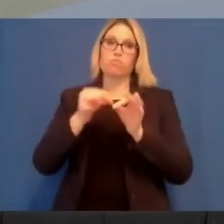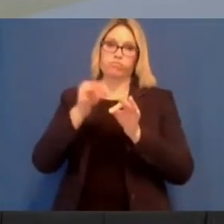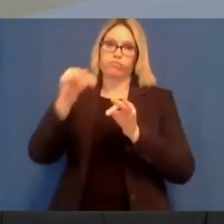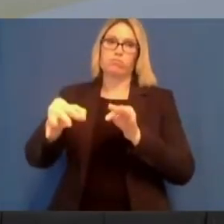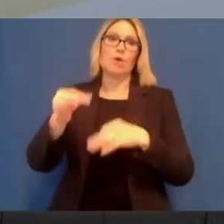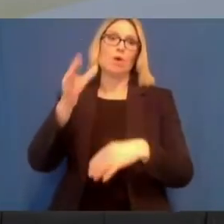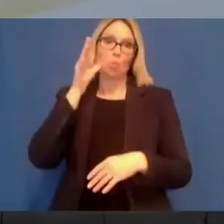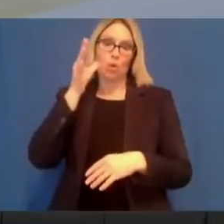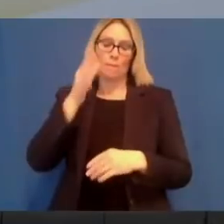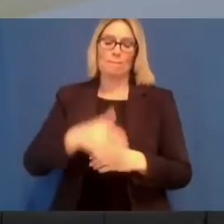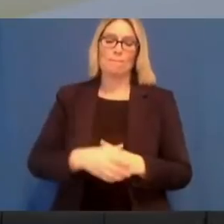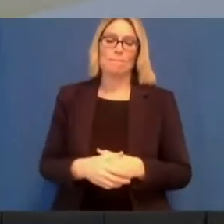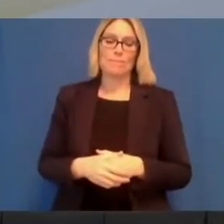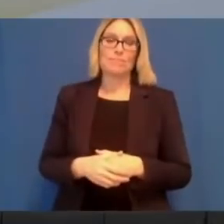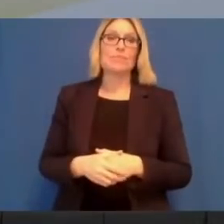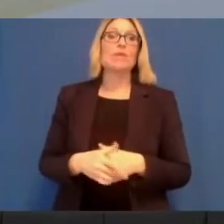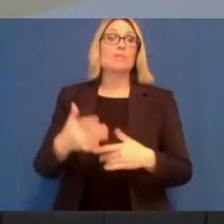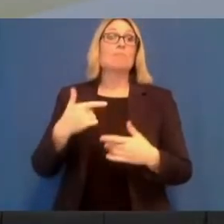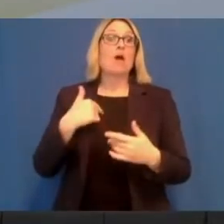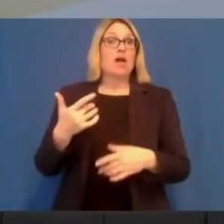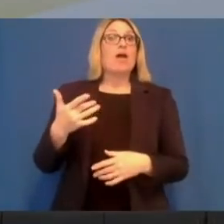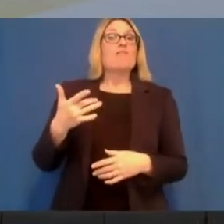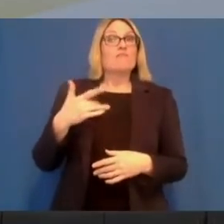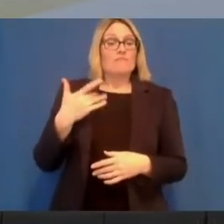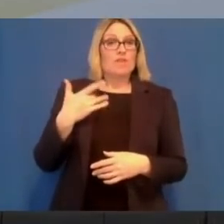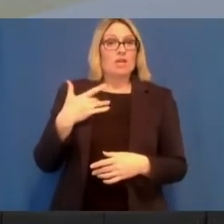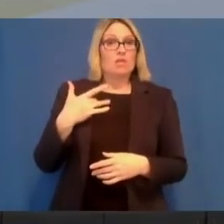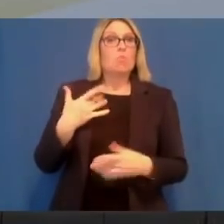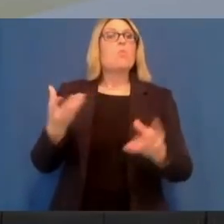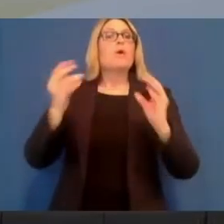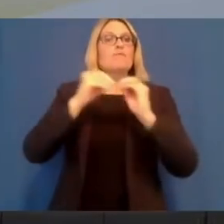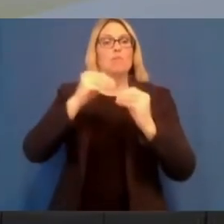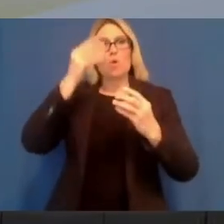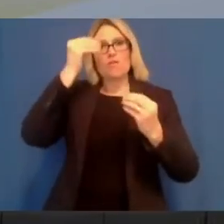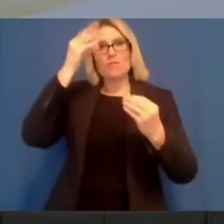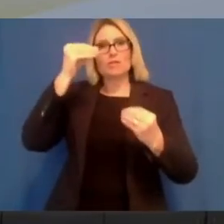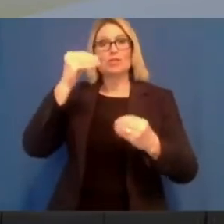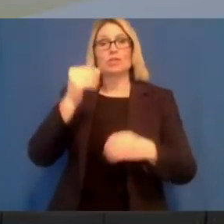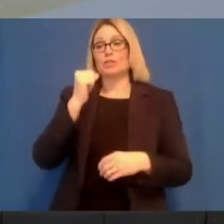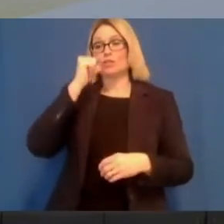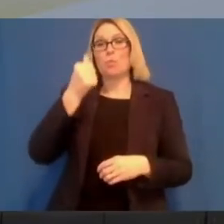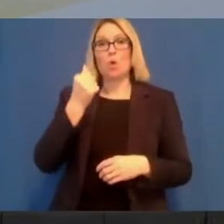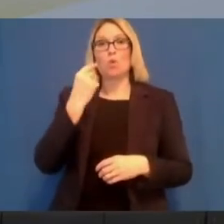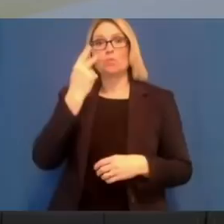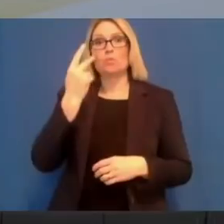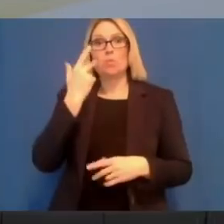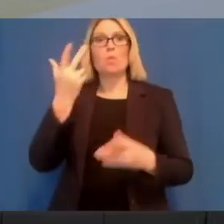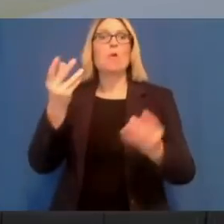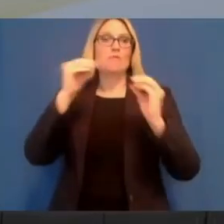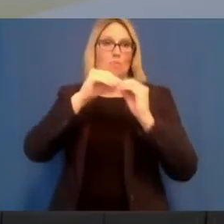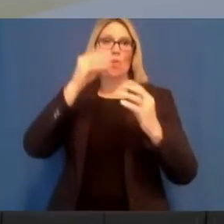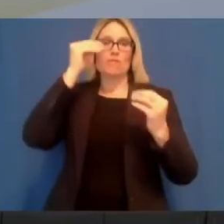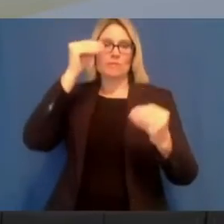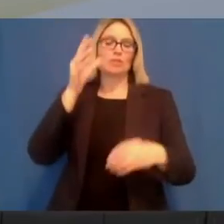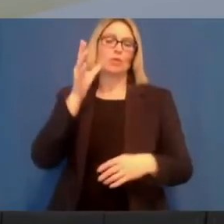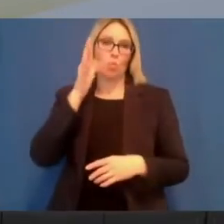would anticipate that we will have a lot more information in the next couple of days, and then